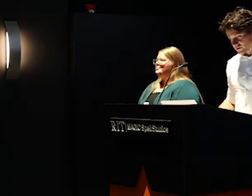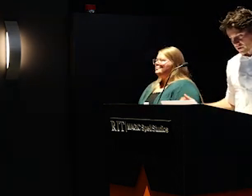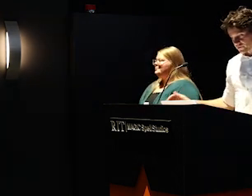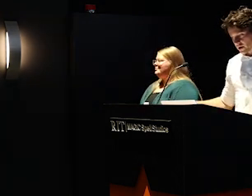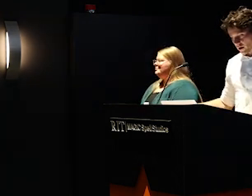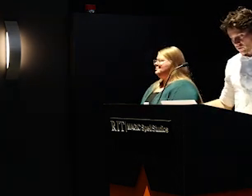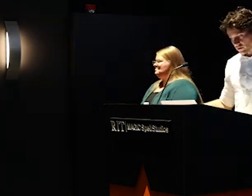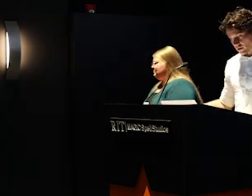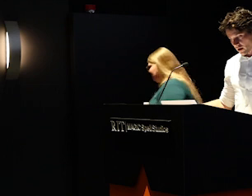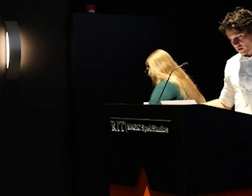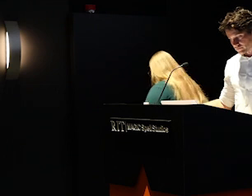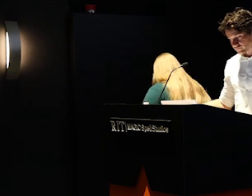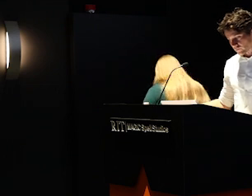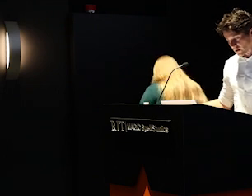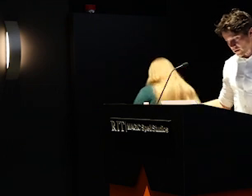This is what I do now.